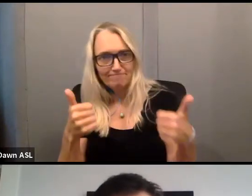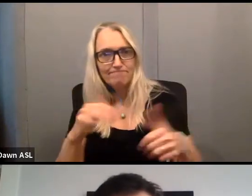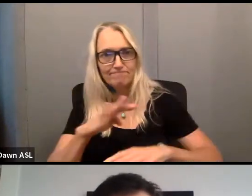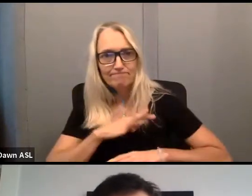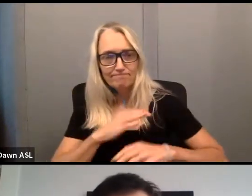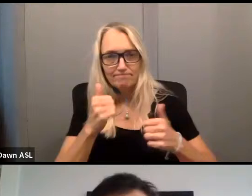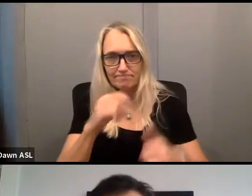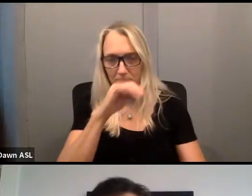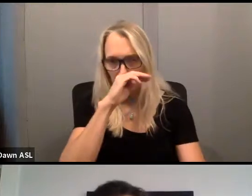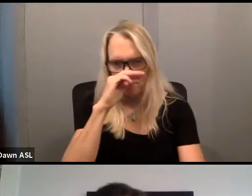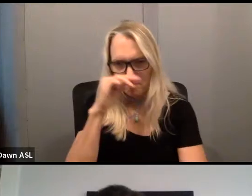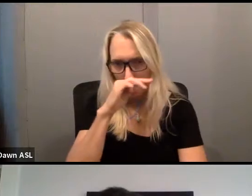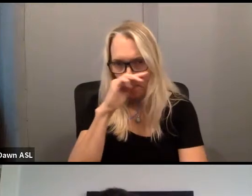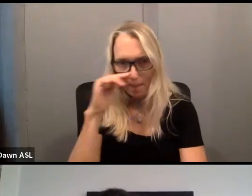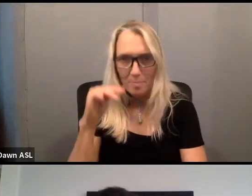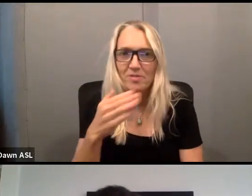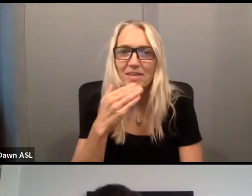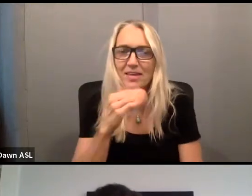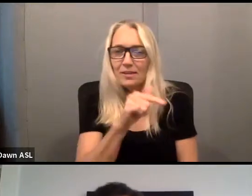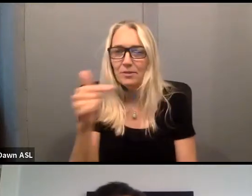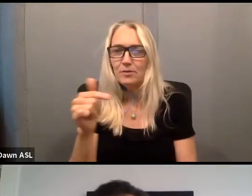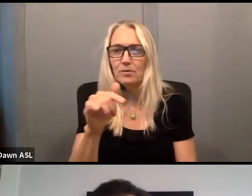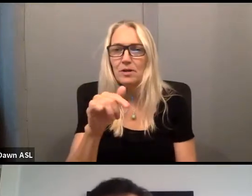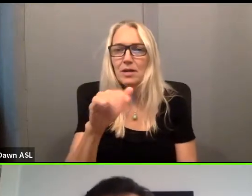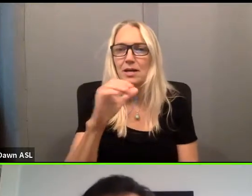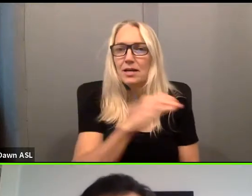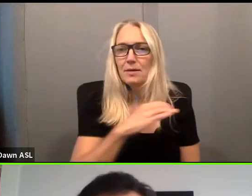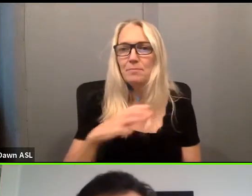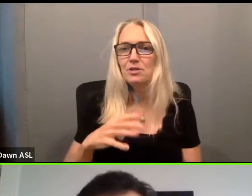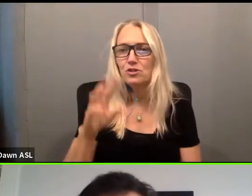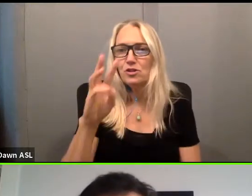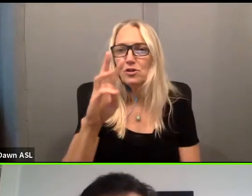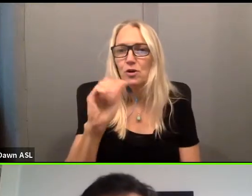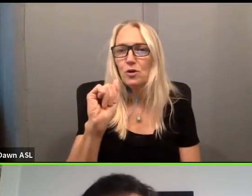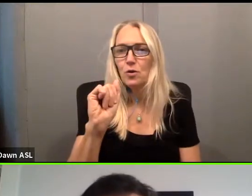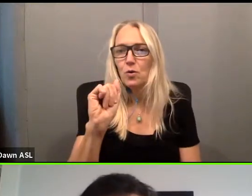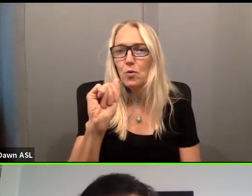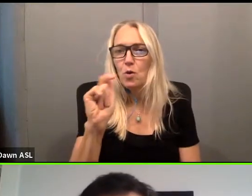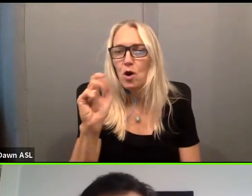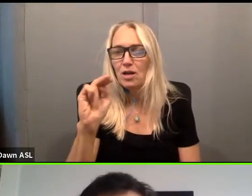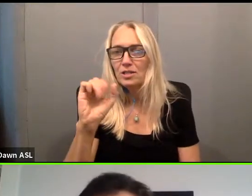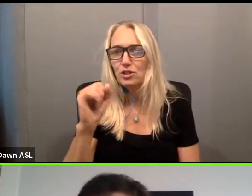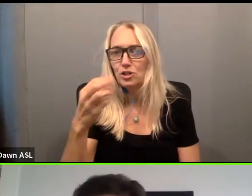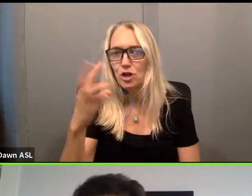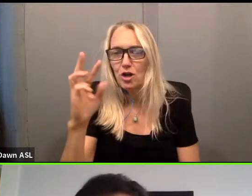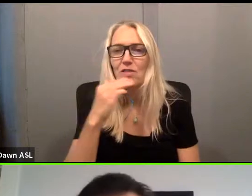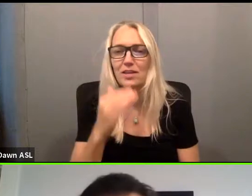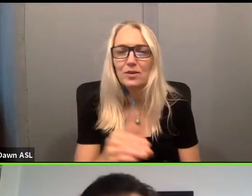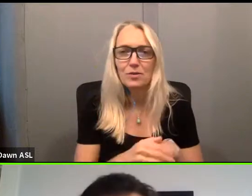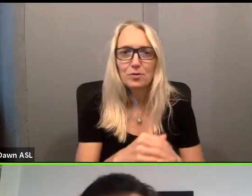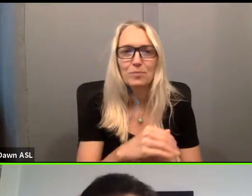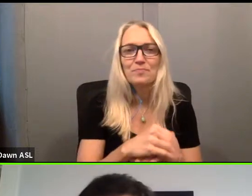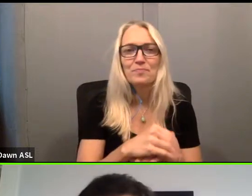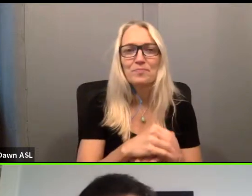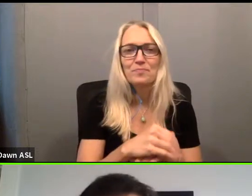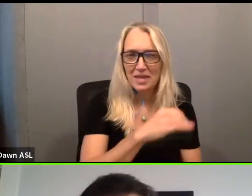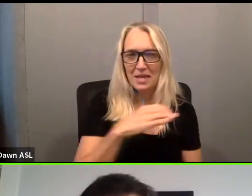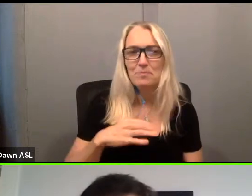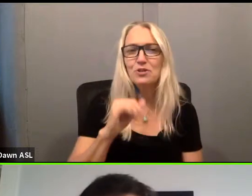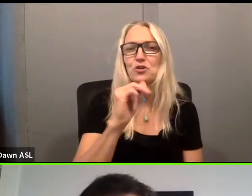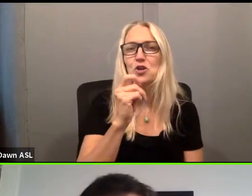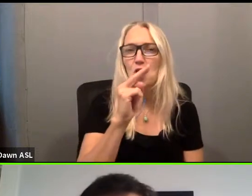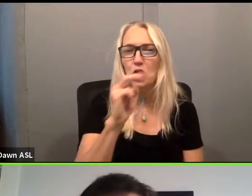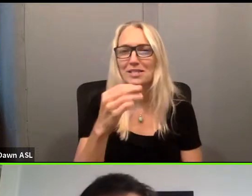Thank you, Commissioner Graves. Commissioner Walkinshaw. Thank you so much, Chair Augustine. This was a